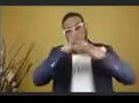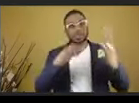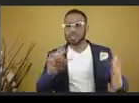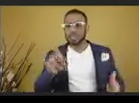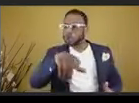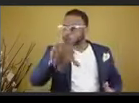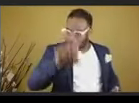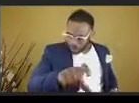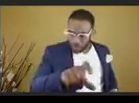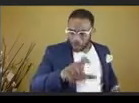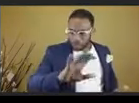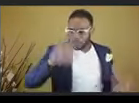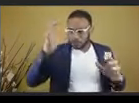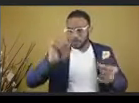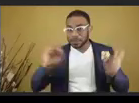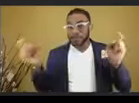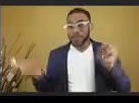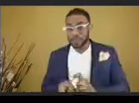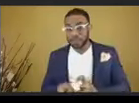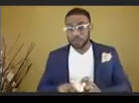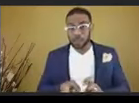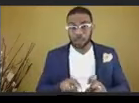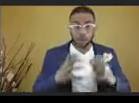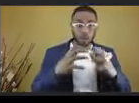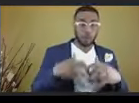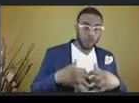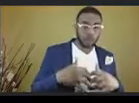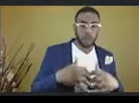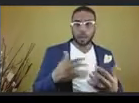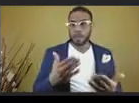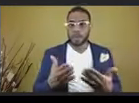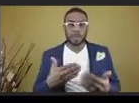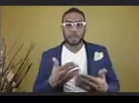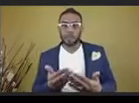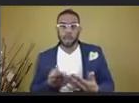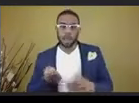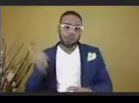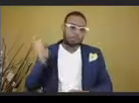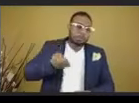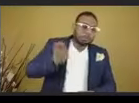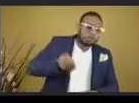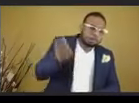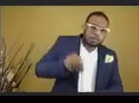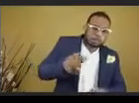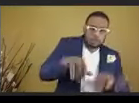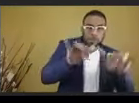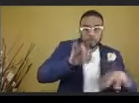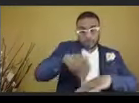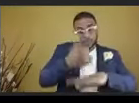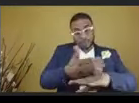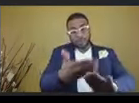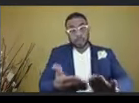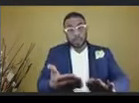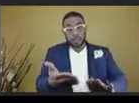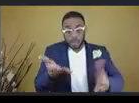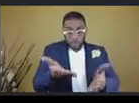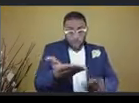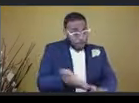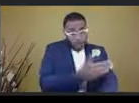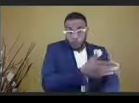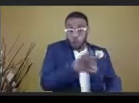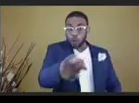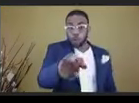to disrupt and change, break down, maybe even hammer the system that existed there before you.